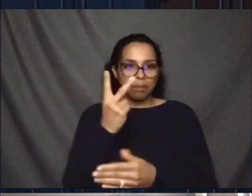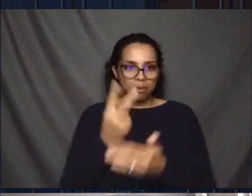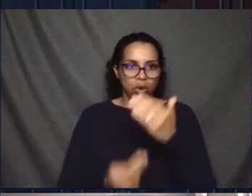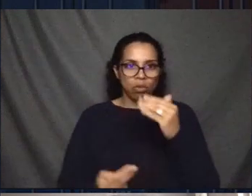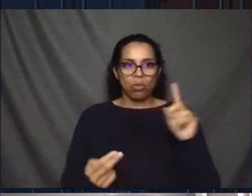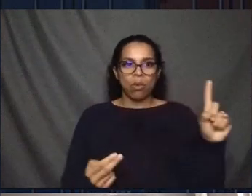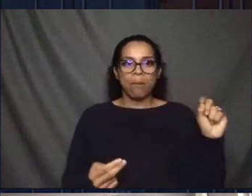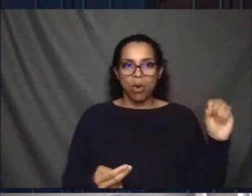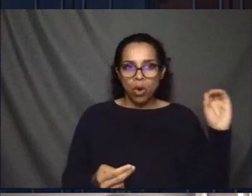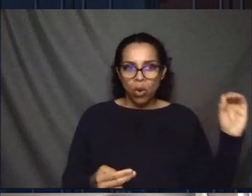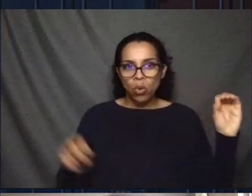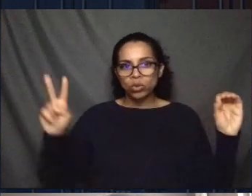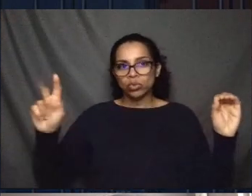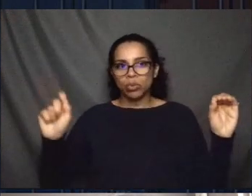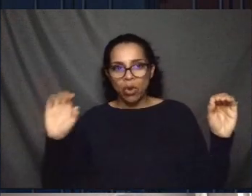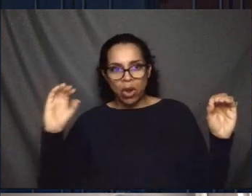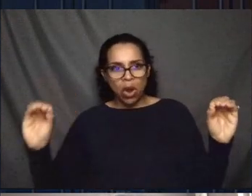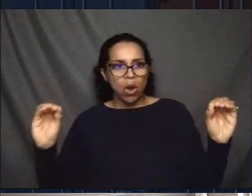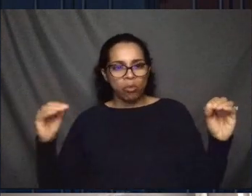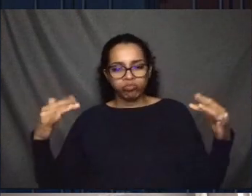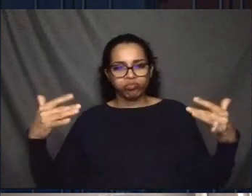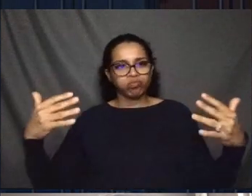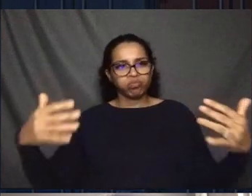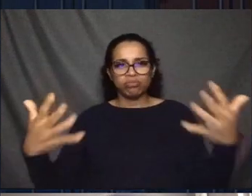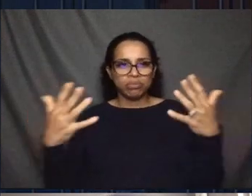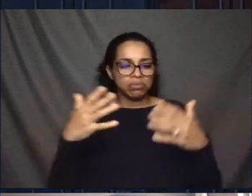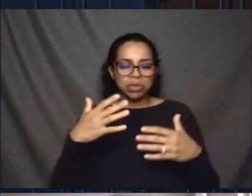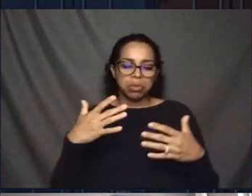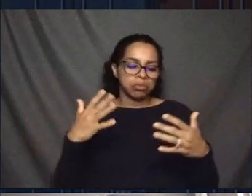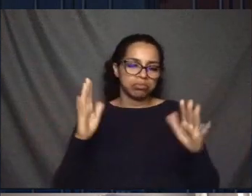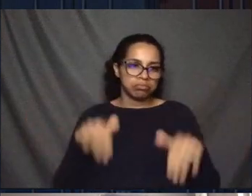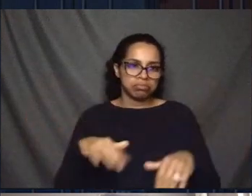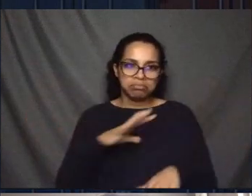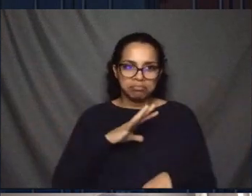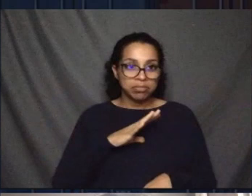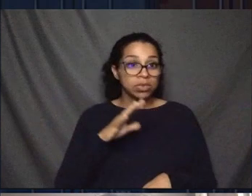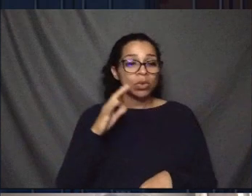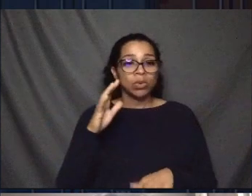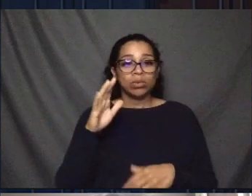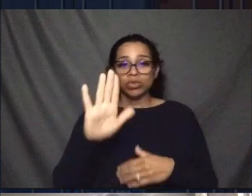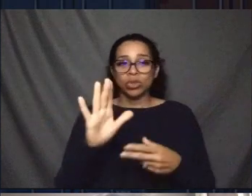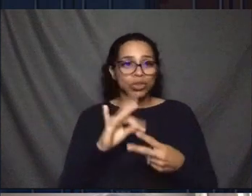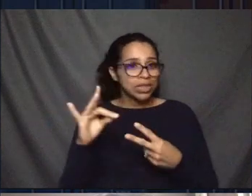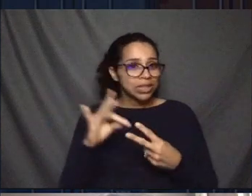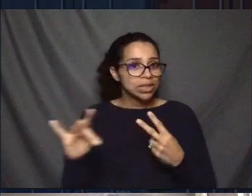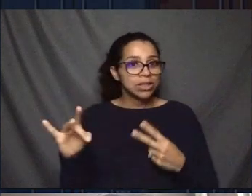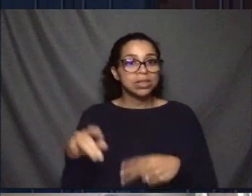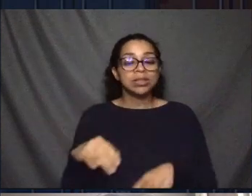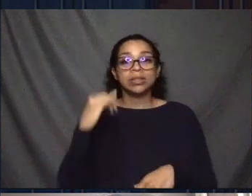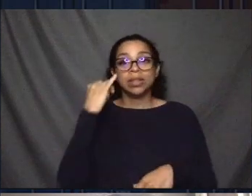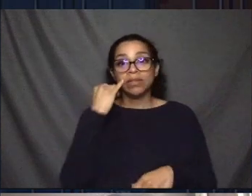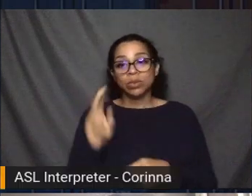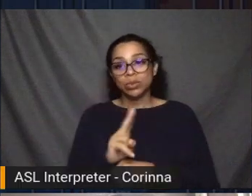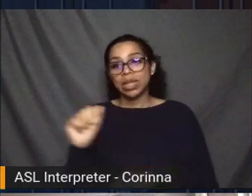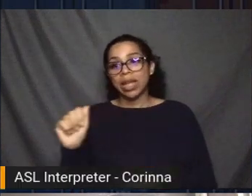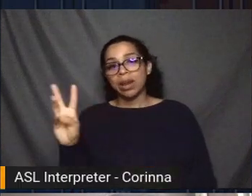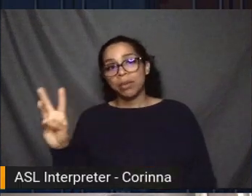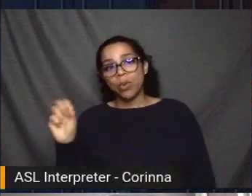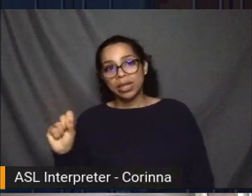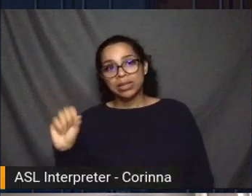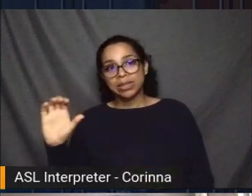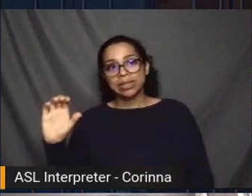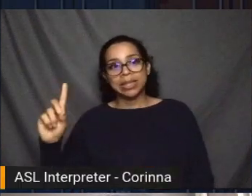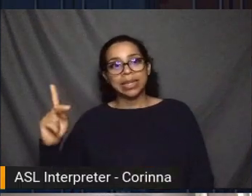while, so don't worry about it. So you have your choice. If you're interacting with AWS CDK v1 or